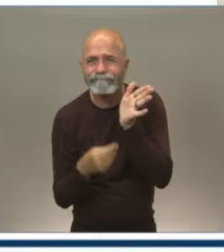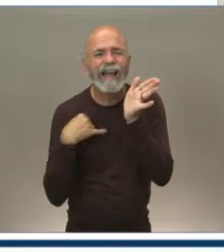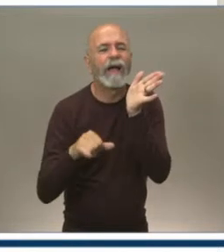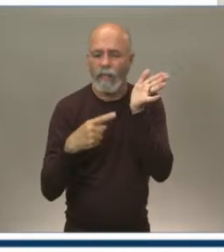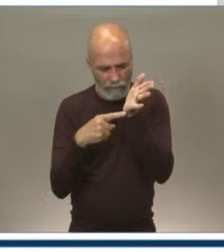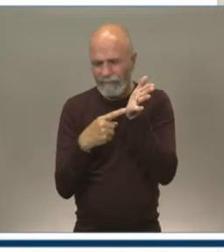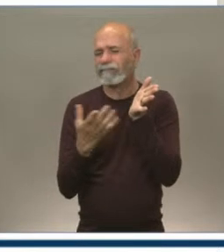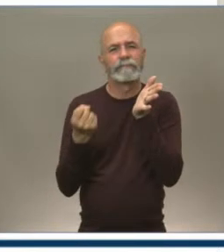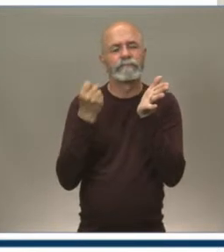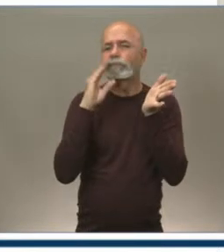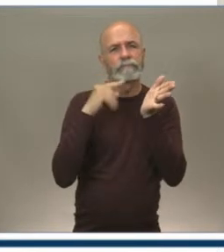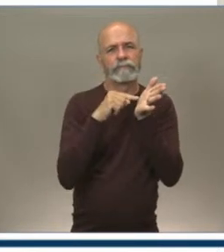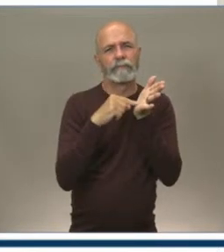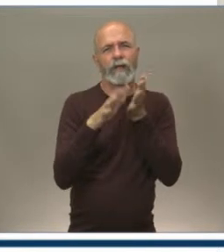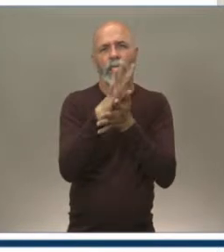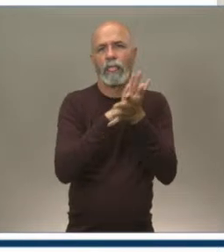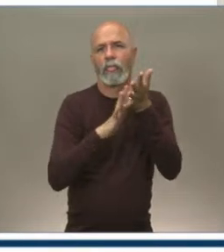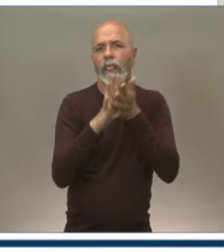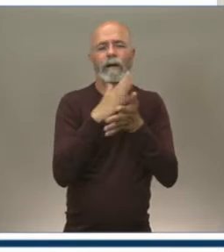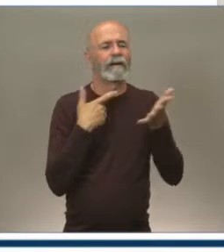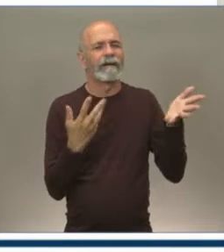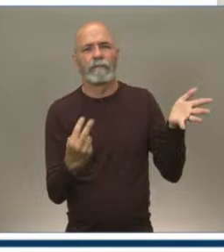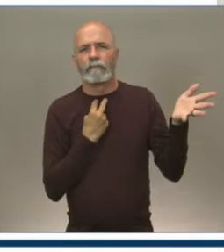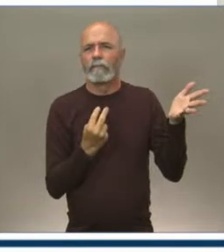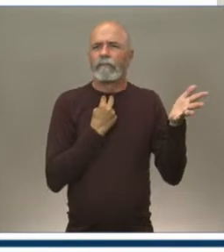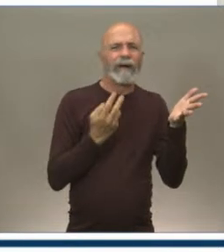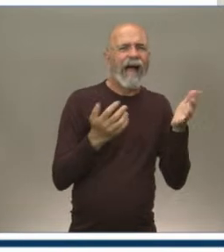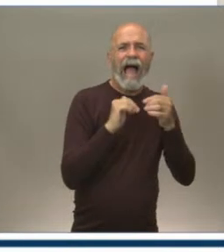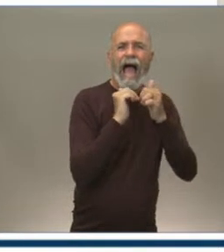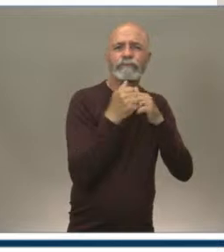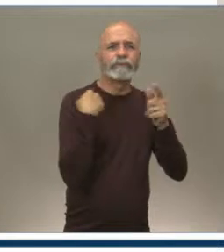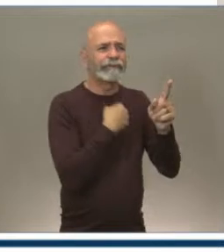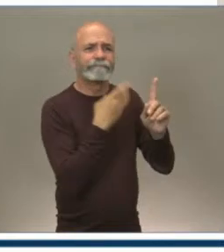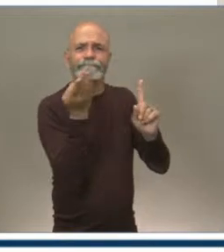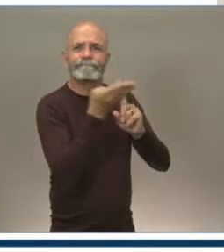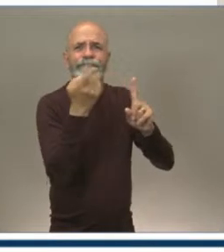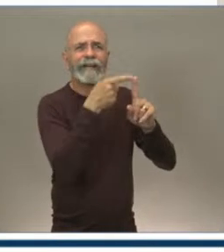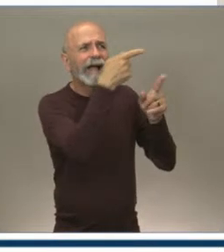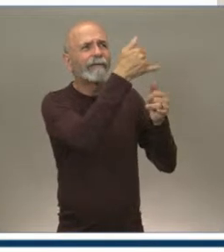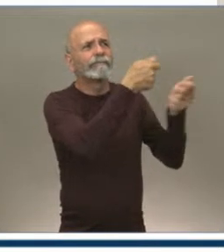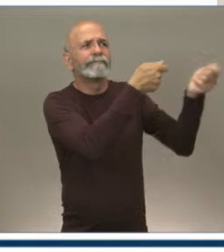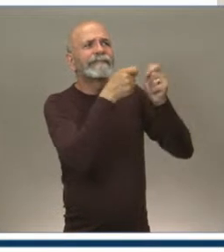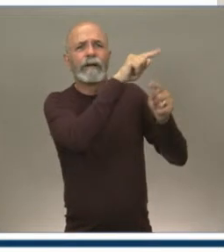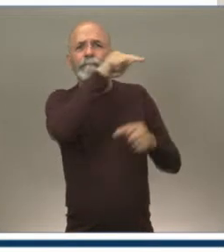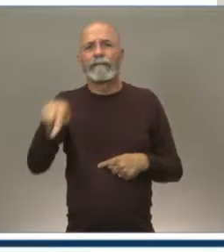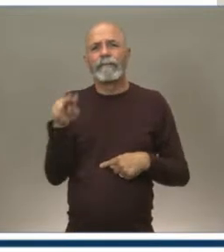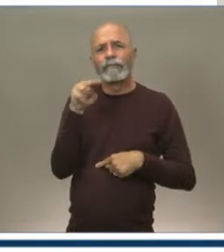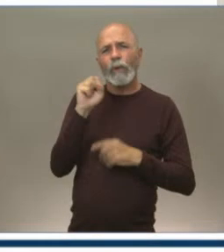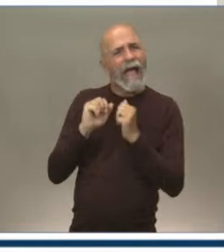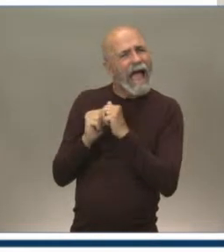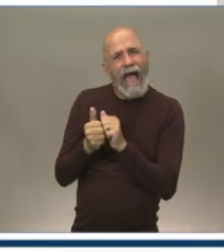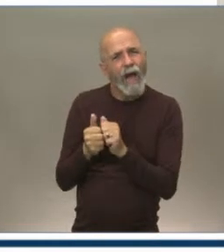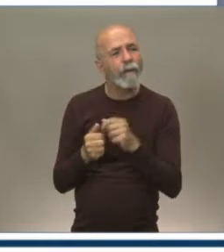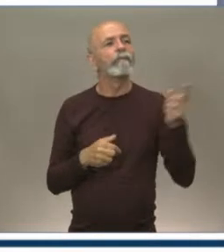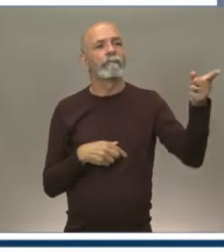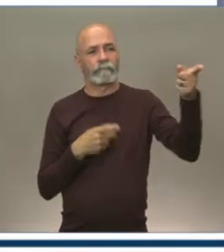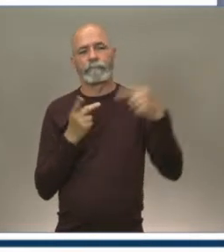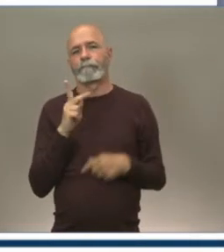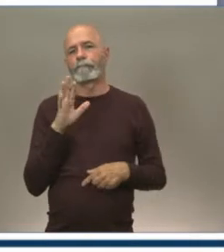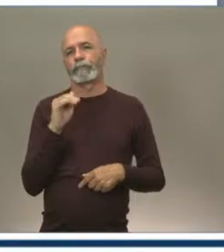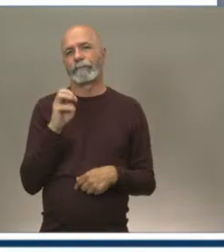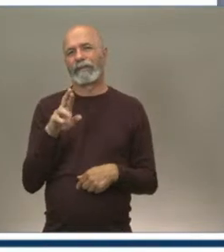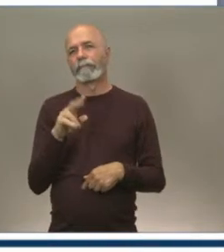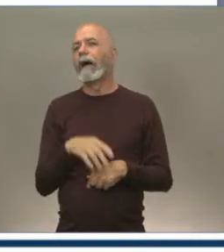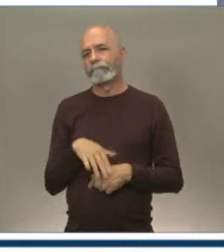great deal of confusion and concern about access to the province now because of these new restrictions. So we are aware of